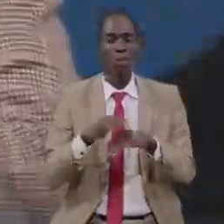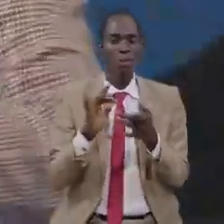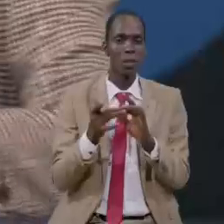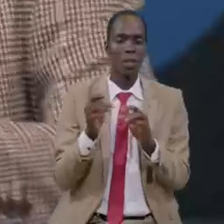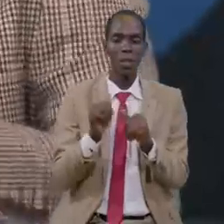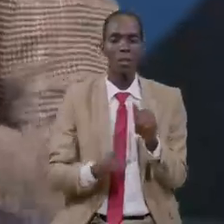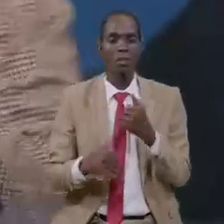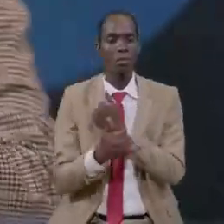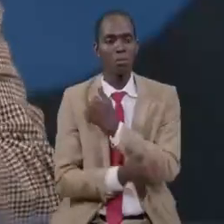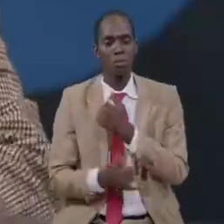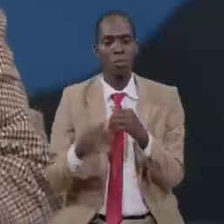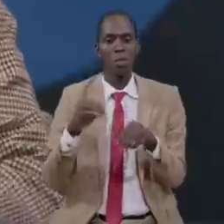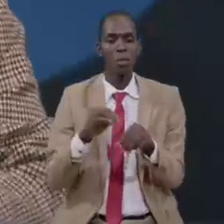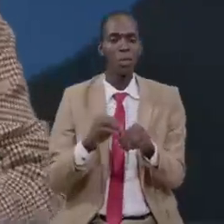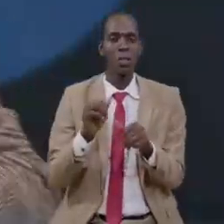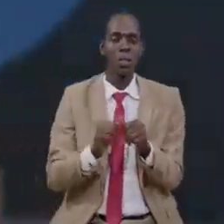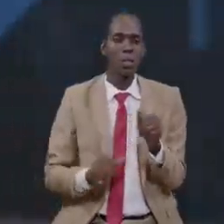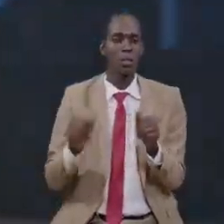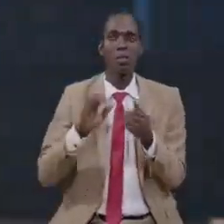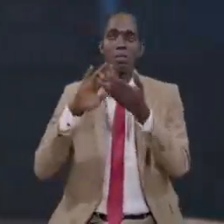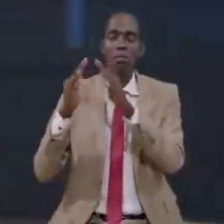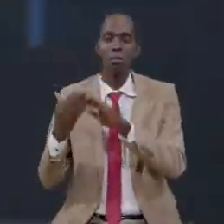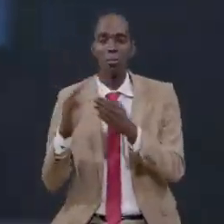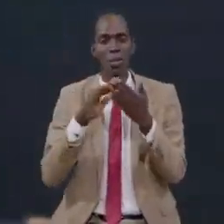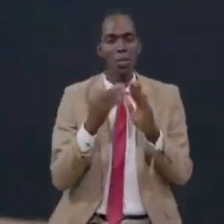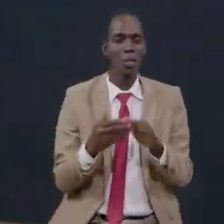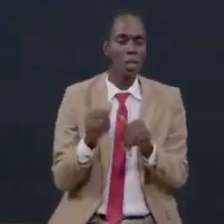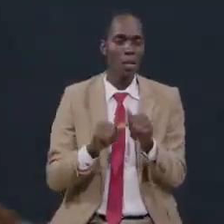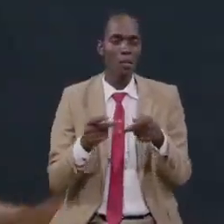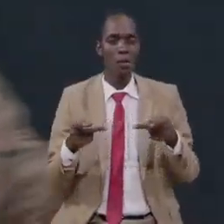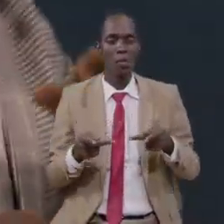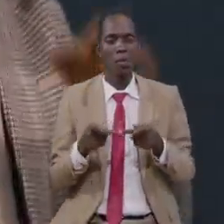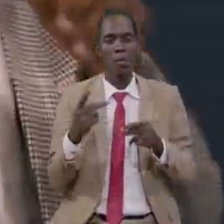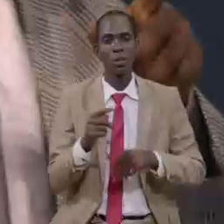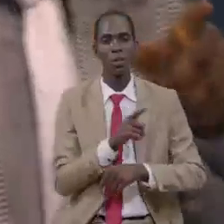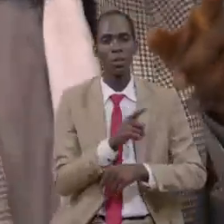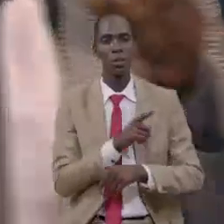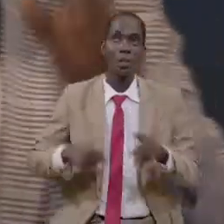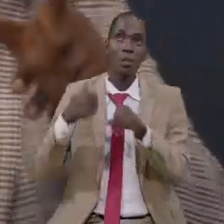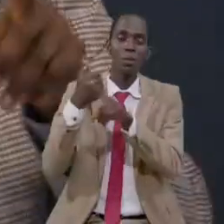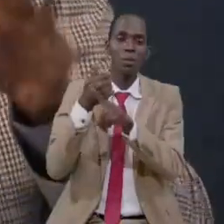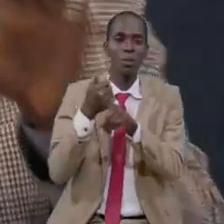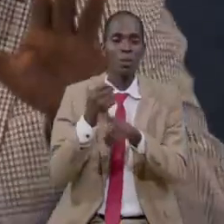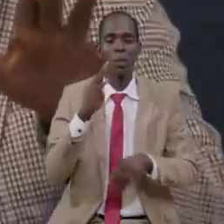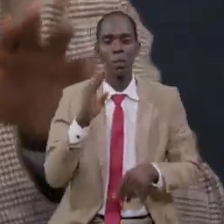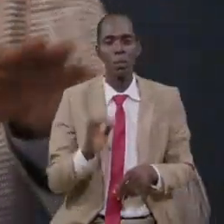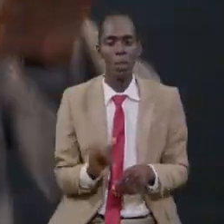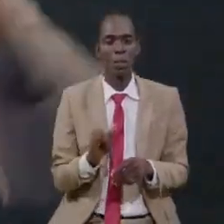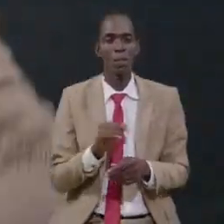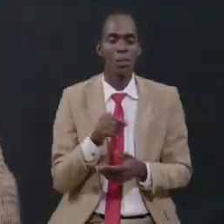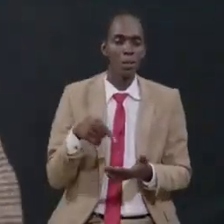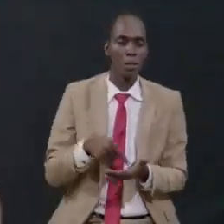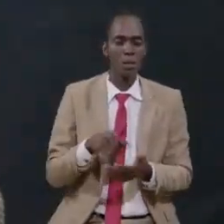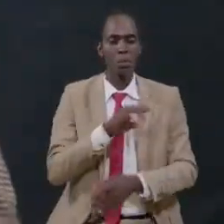in every community, every congregation. The Lord Himself, by His mighty power,